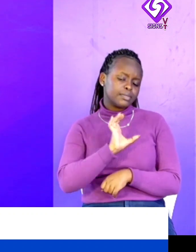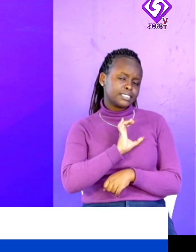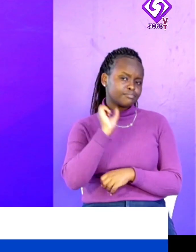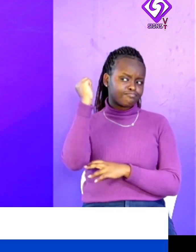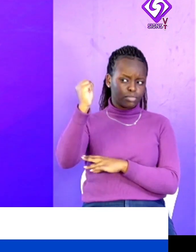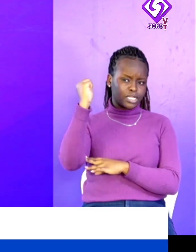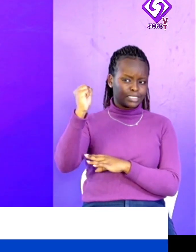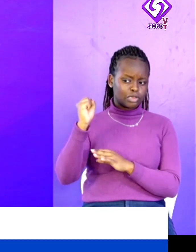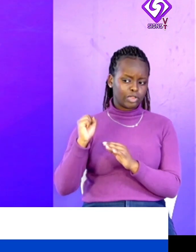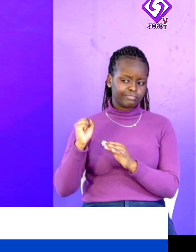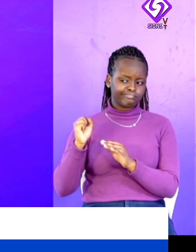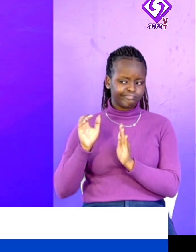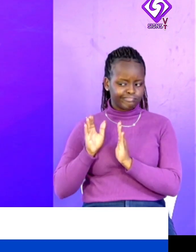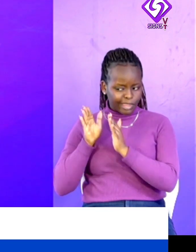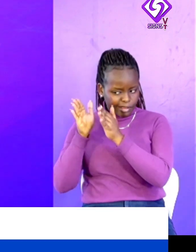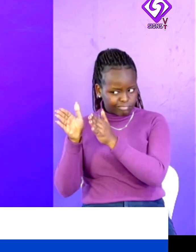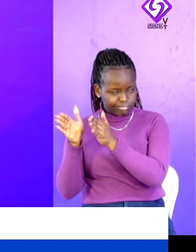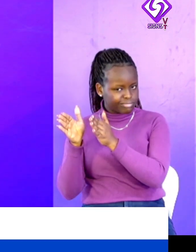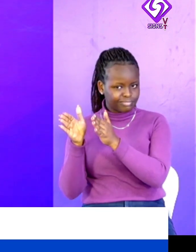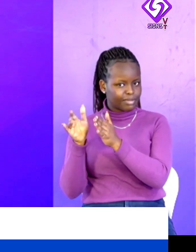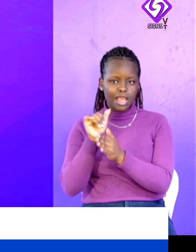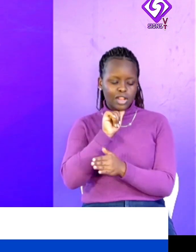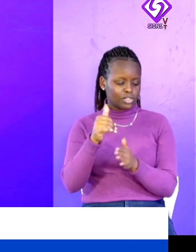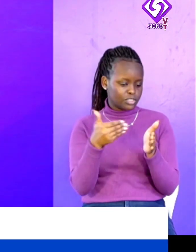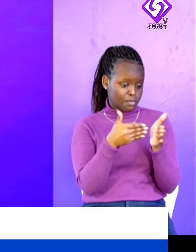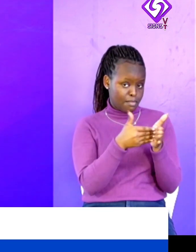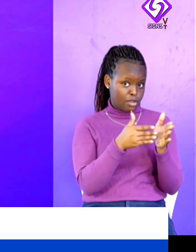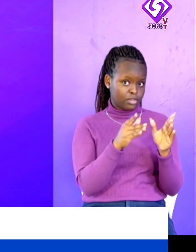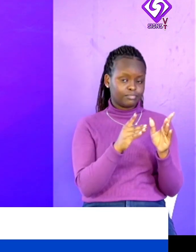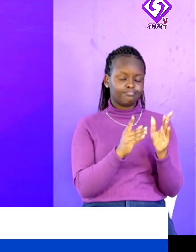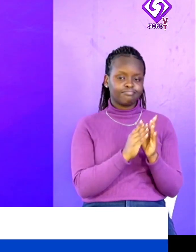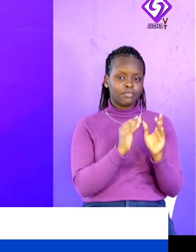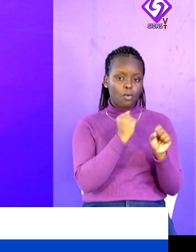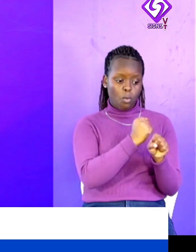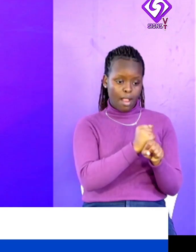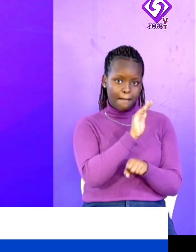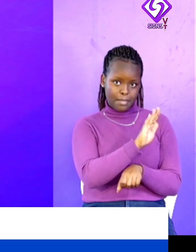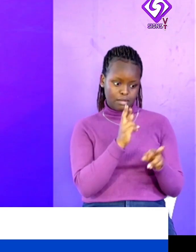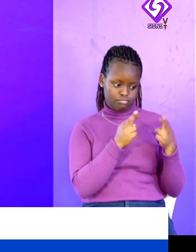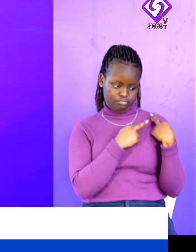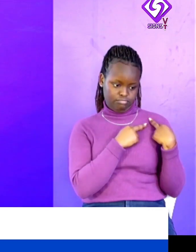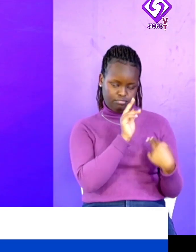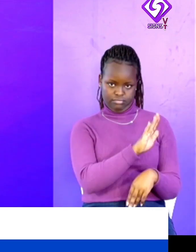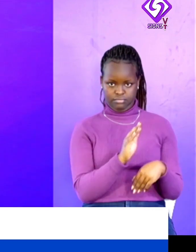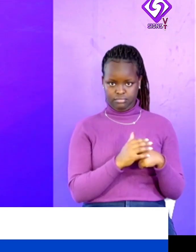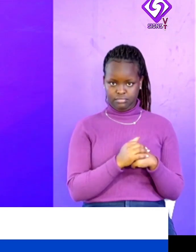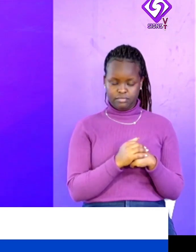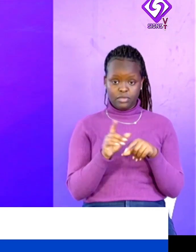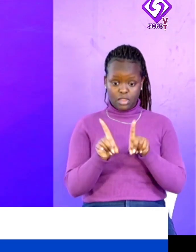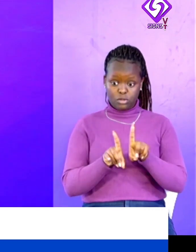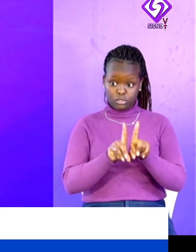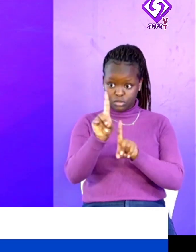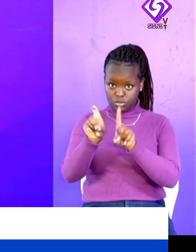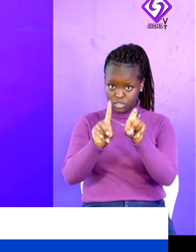political allegiances would not interfere with her diplomatic responsibilities. Also questioned